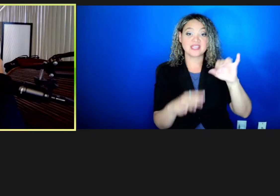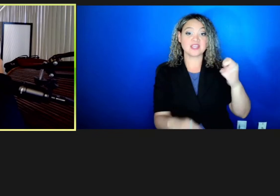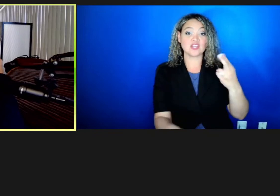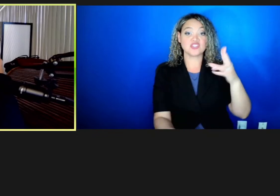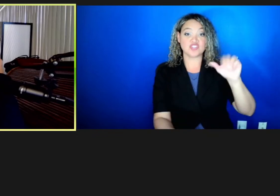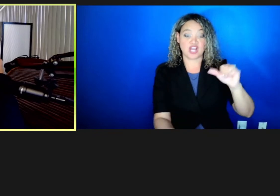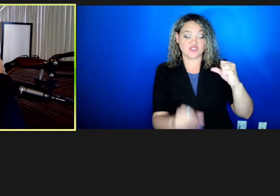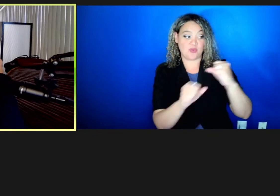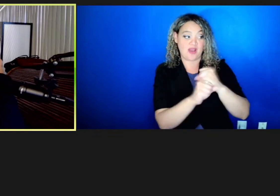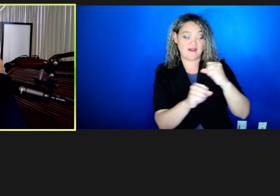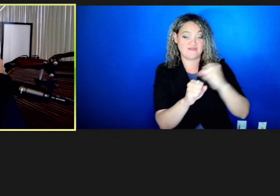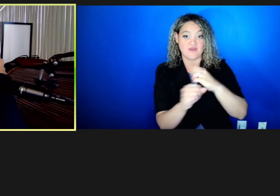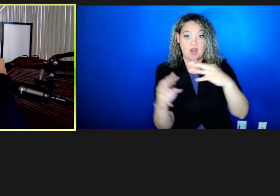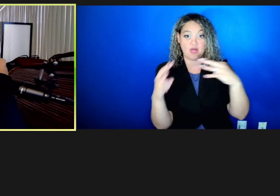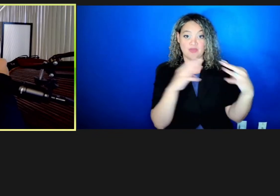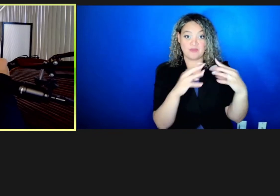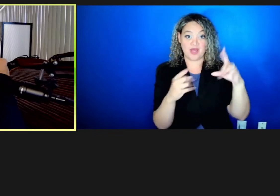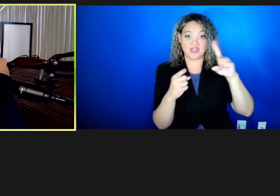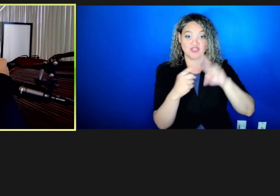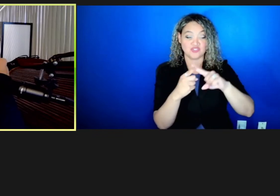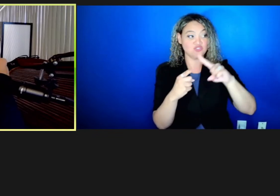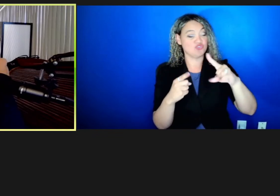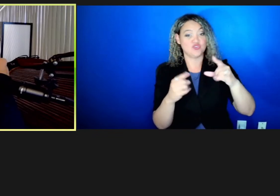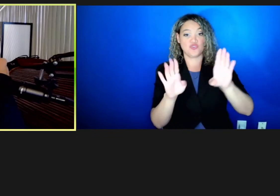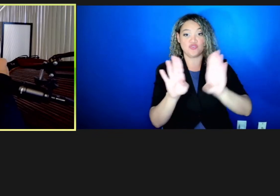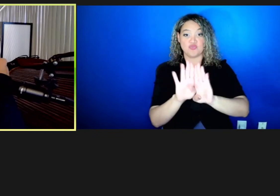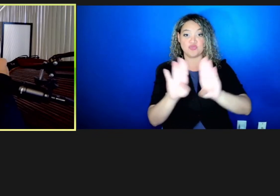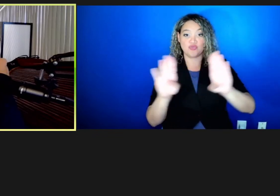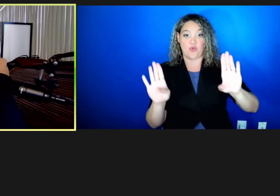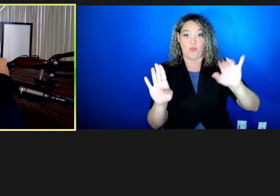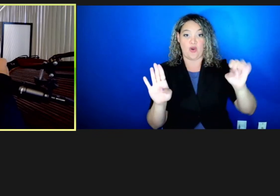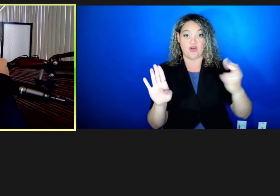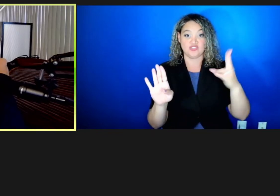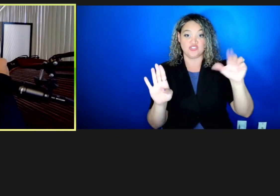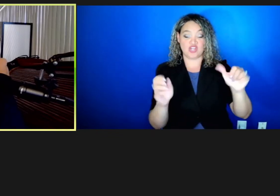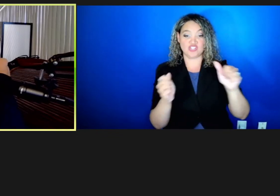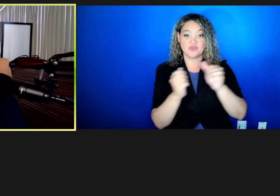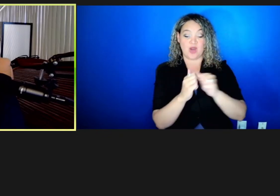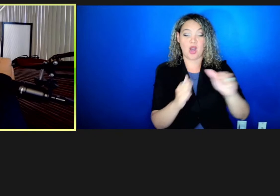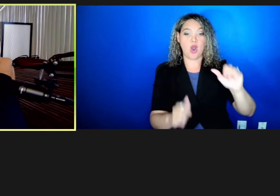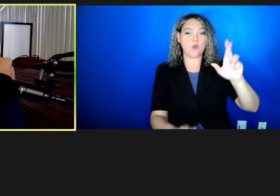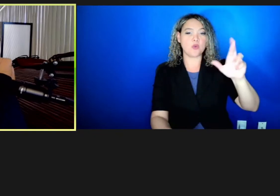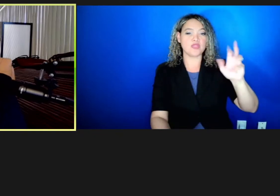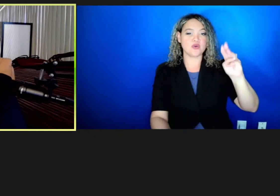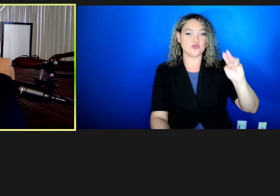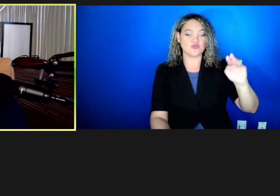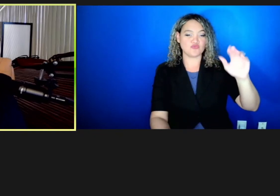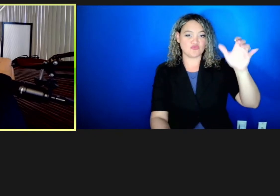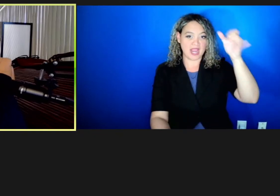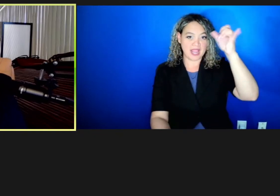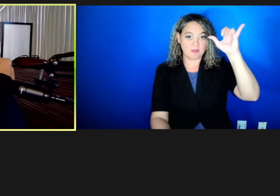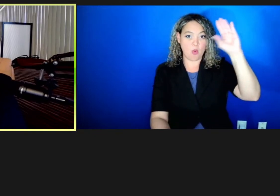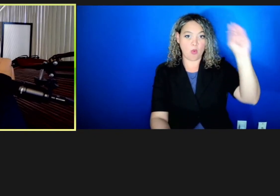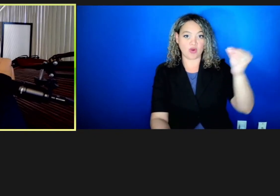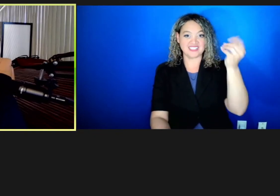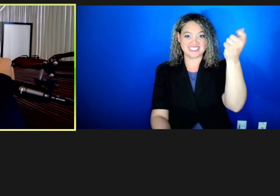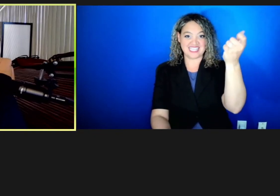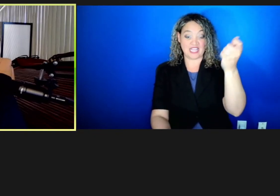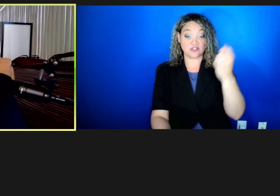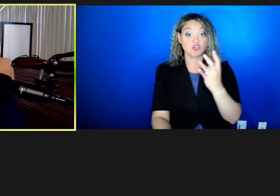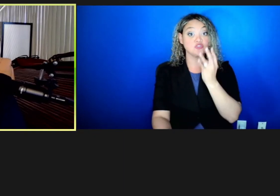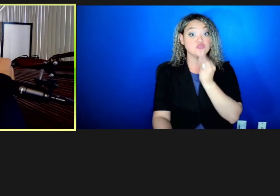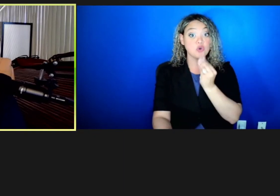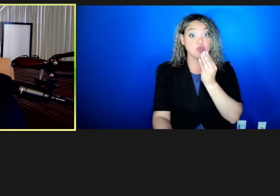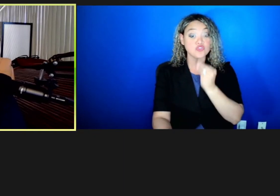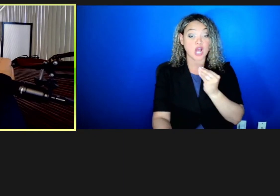Jericho up to the walls of Joshua with ram horn in his hand. So in the Jewish tradition, Joshua blew a